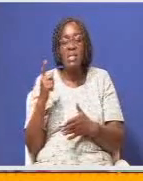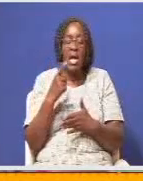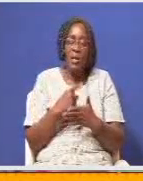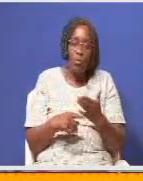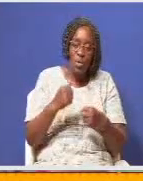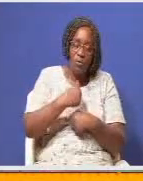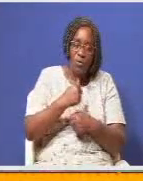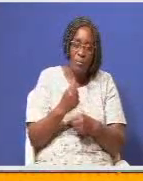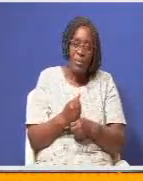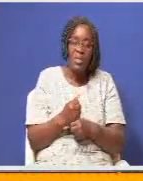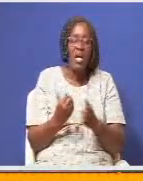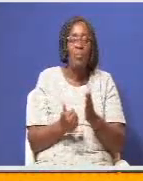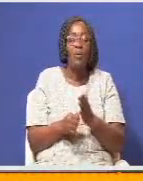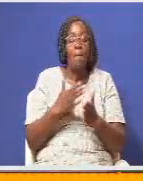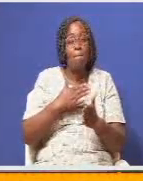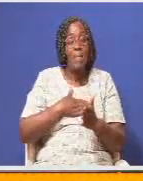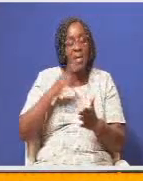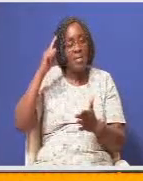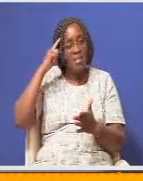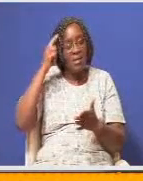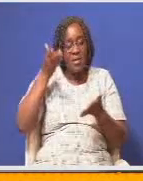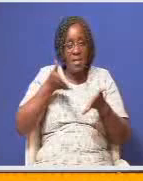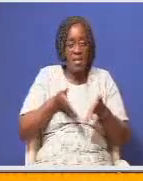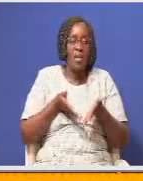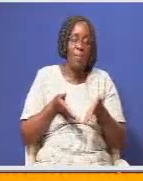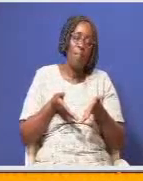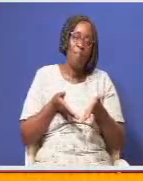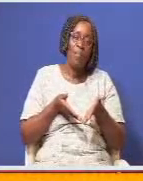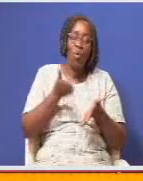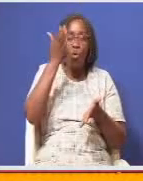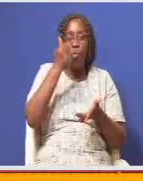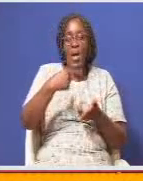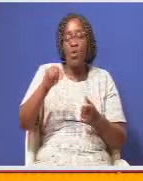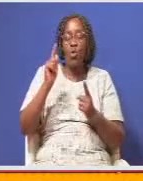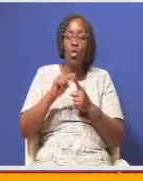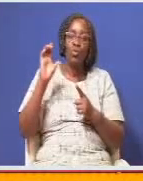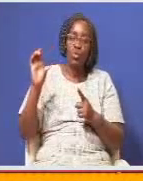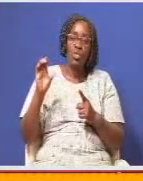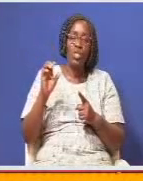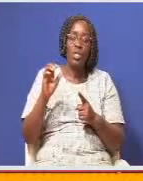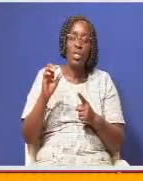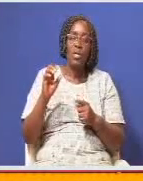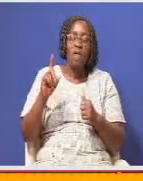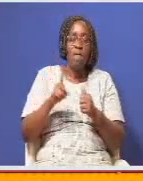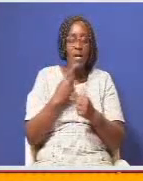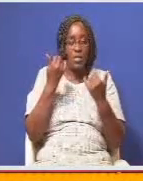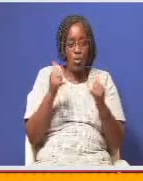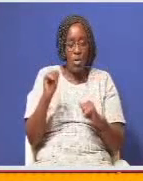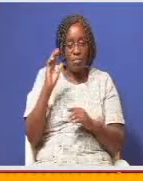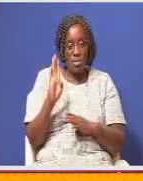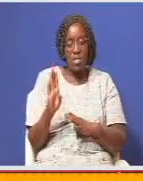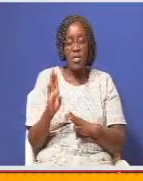constitutes a disaster. From my view, from where I sit, why go to sea without trying be first?